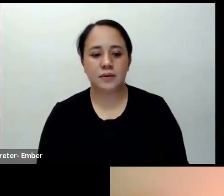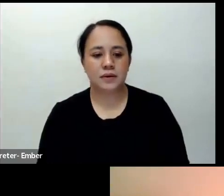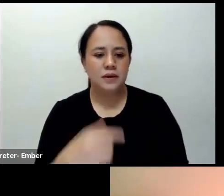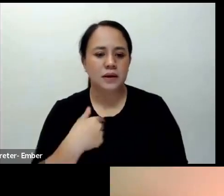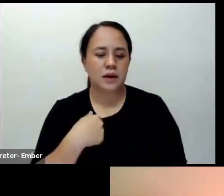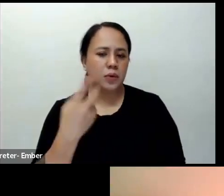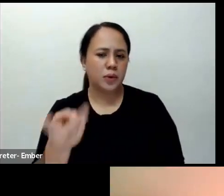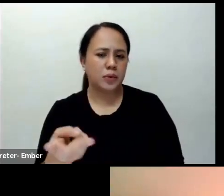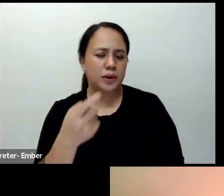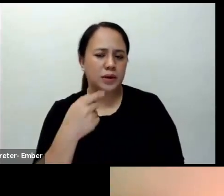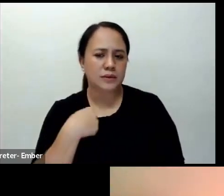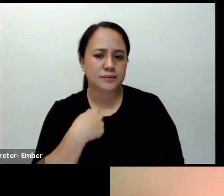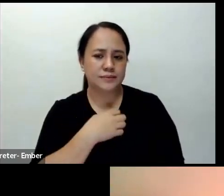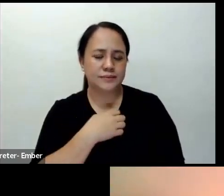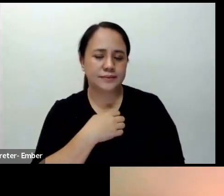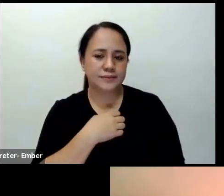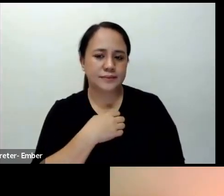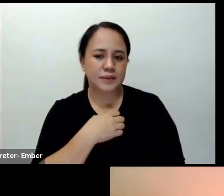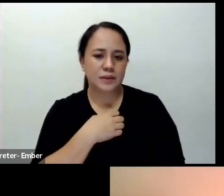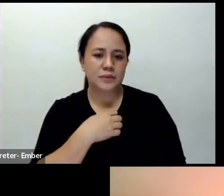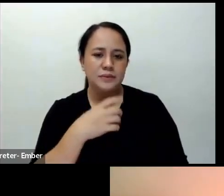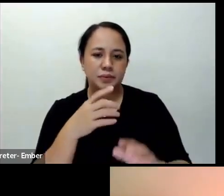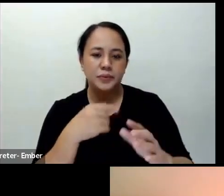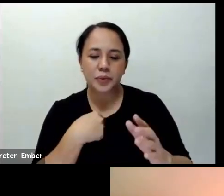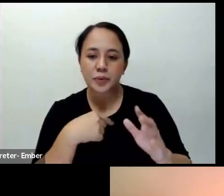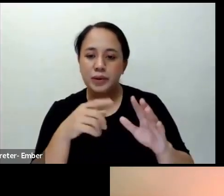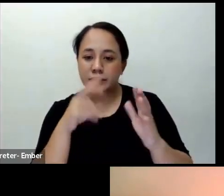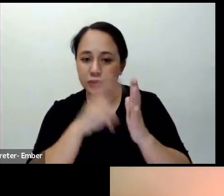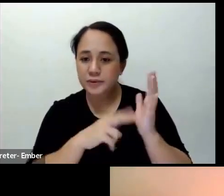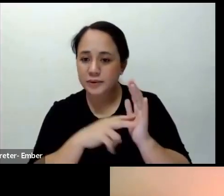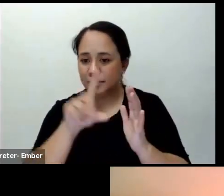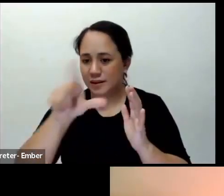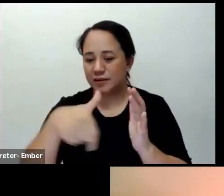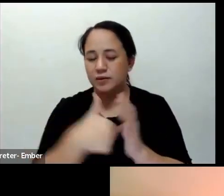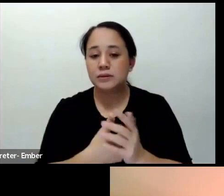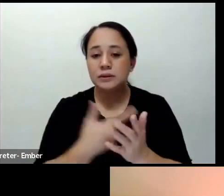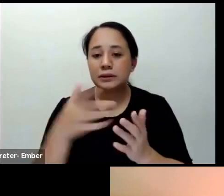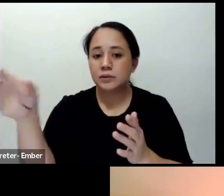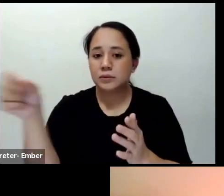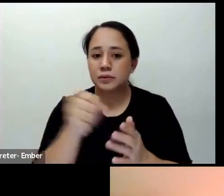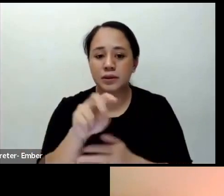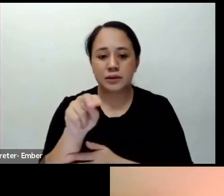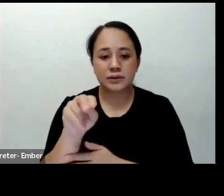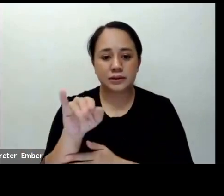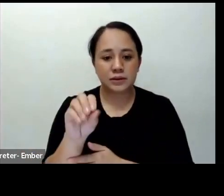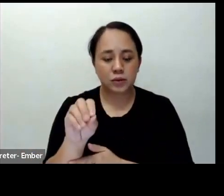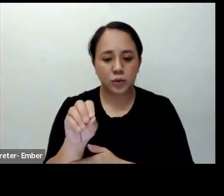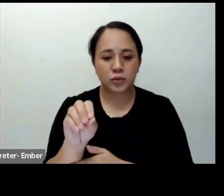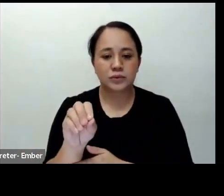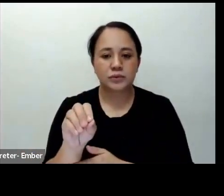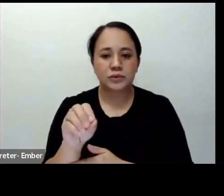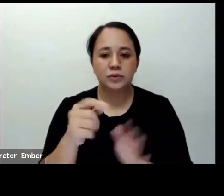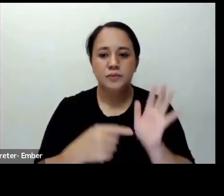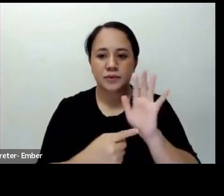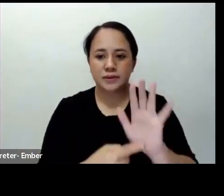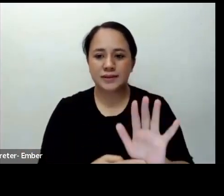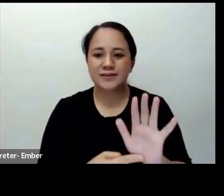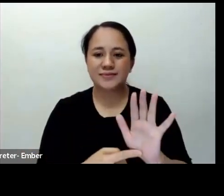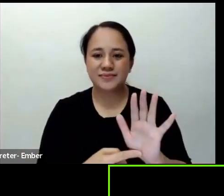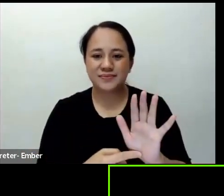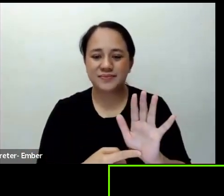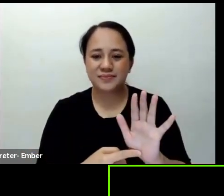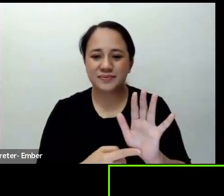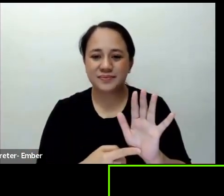entertain them later. And now I'll call on to Miko Del Mundo to present